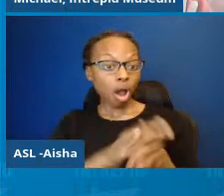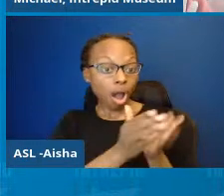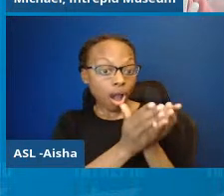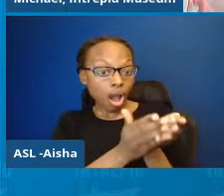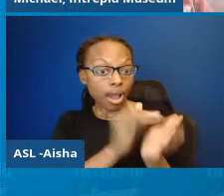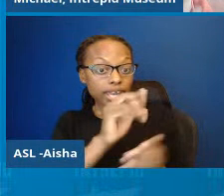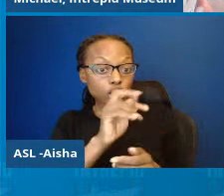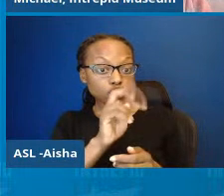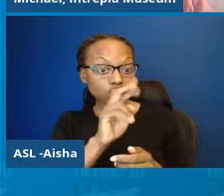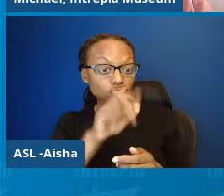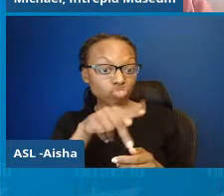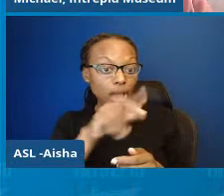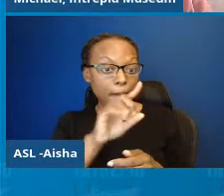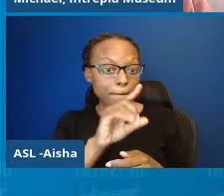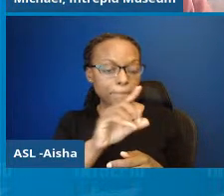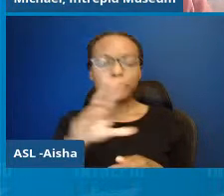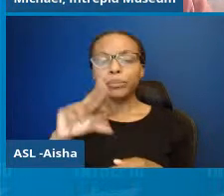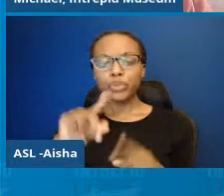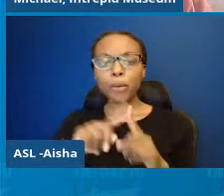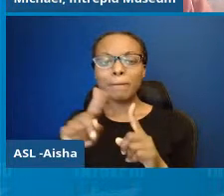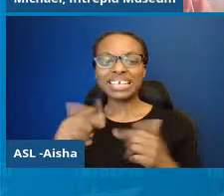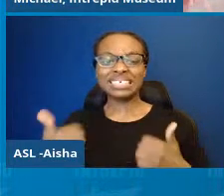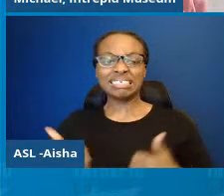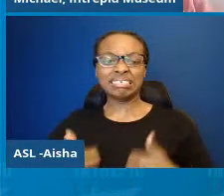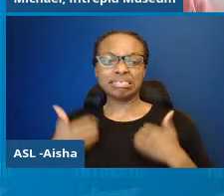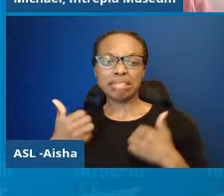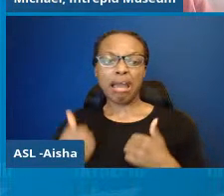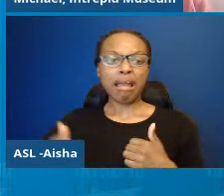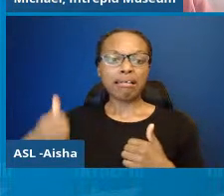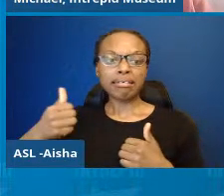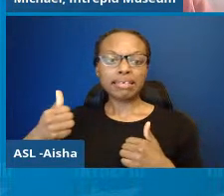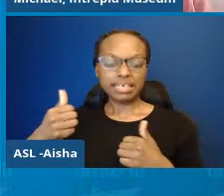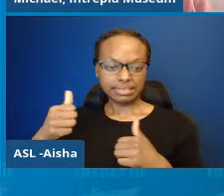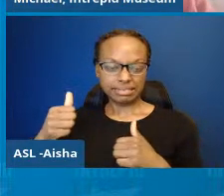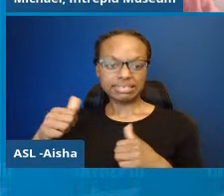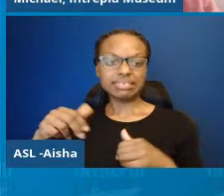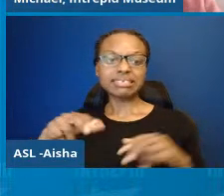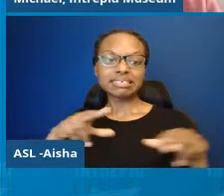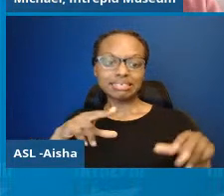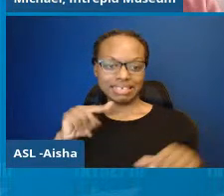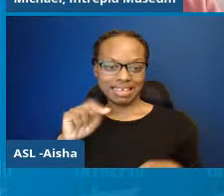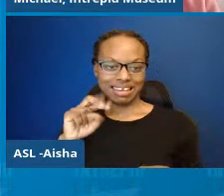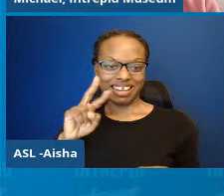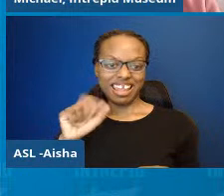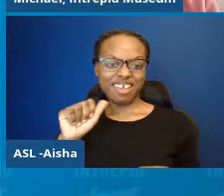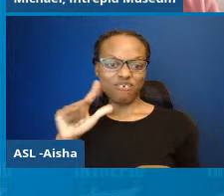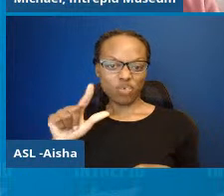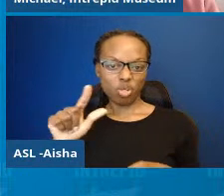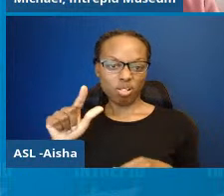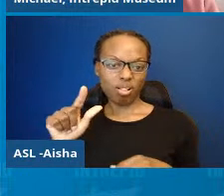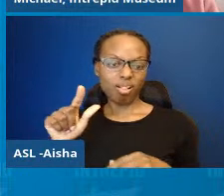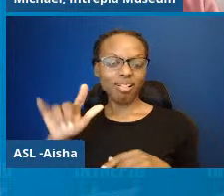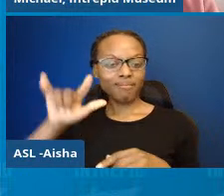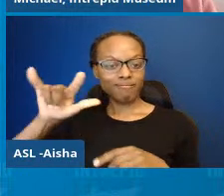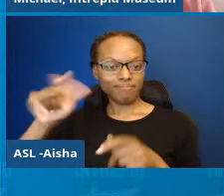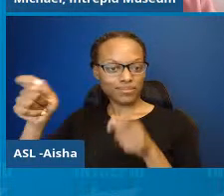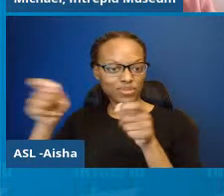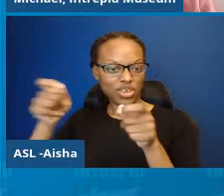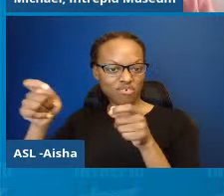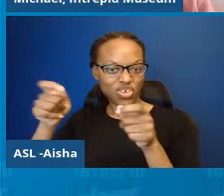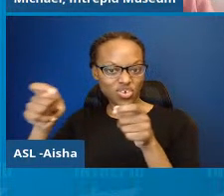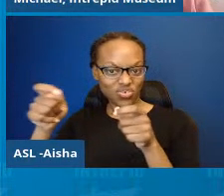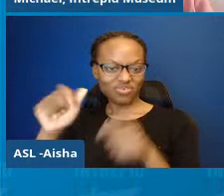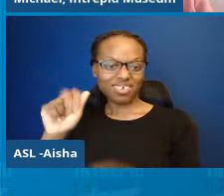youngest naval aviator during the war. And that person is the individual you see in the